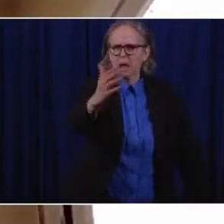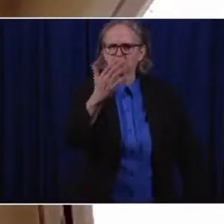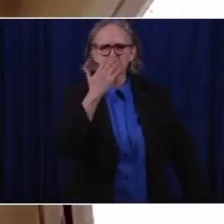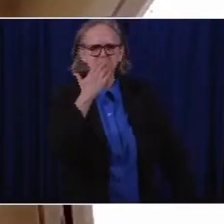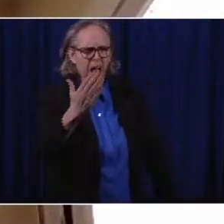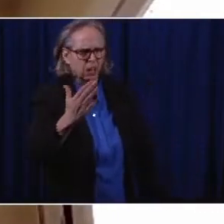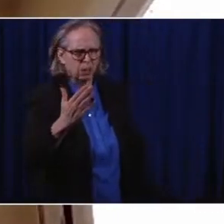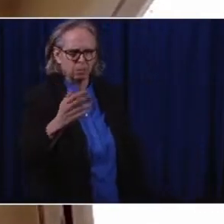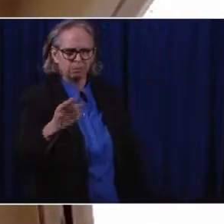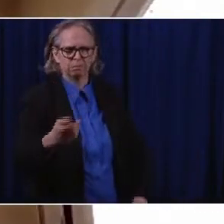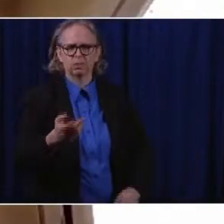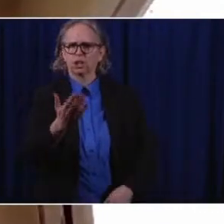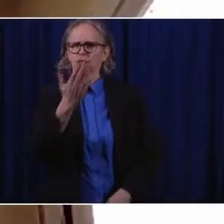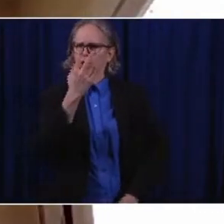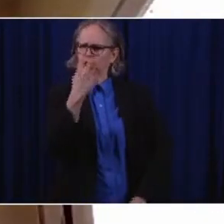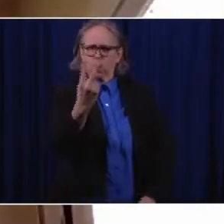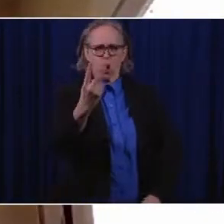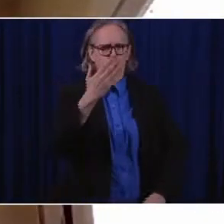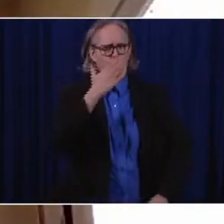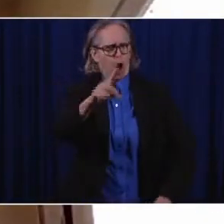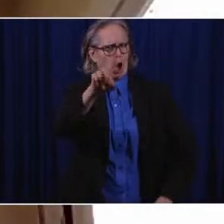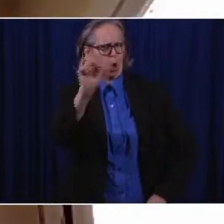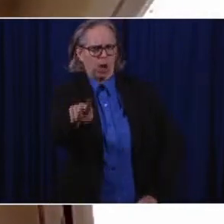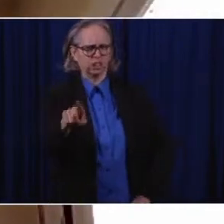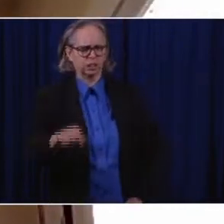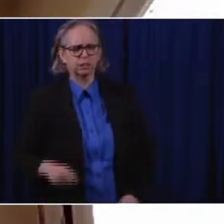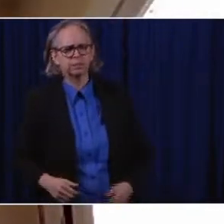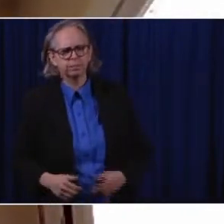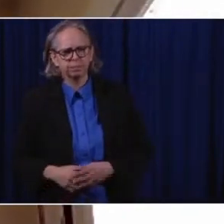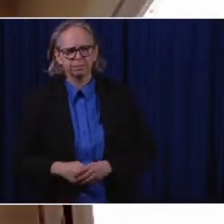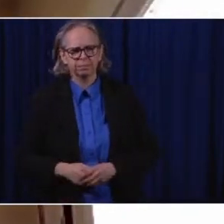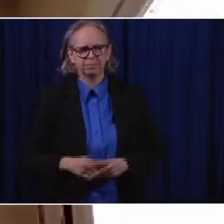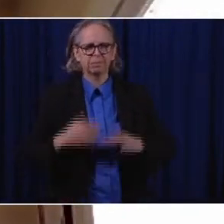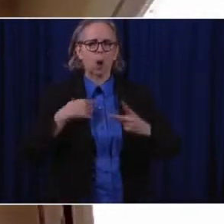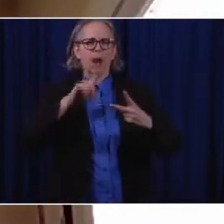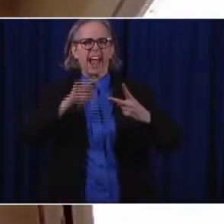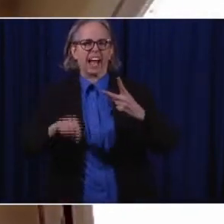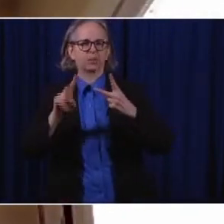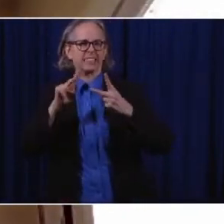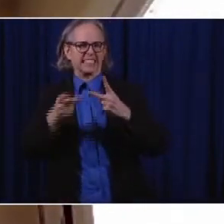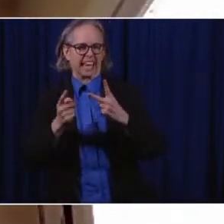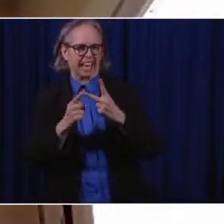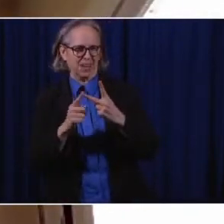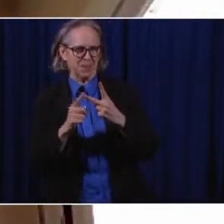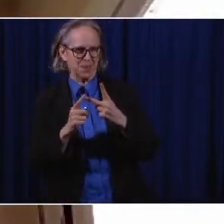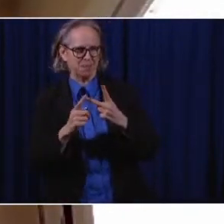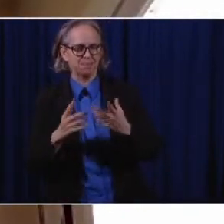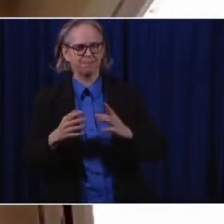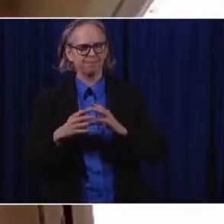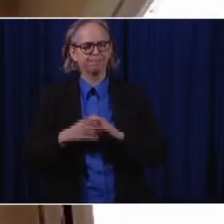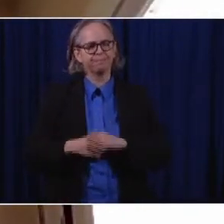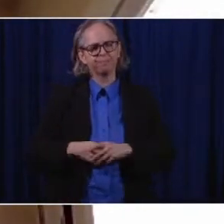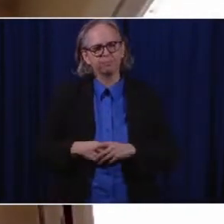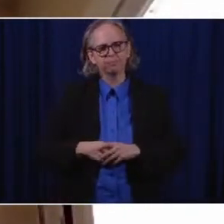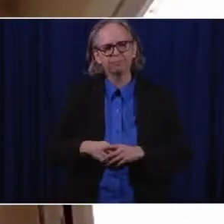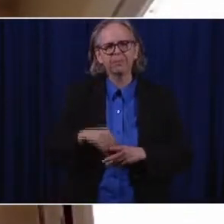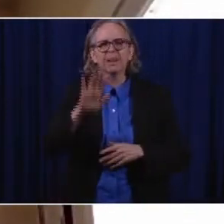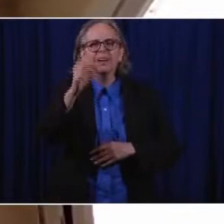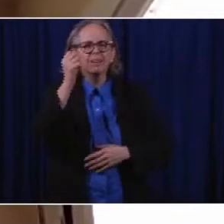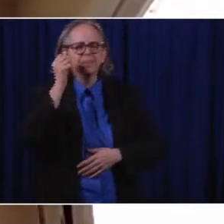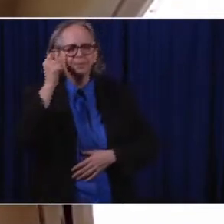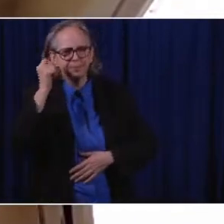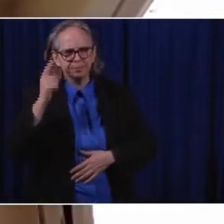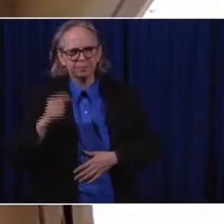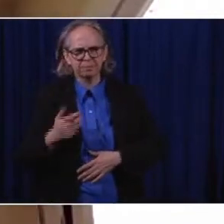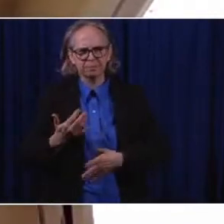questions. First, I'll answer the second question, and that really relates to the so-called long-term